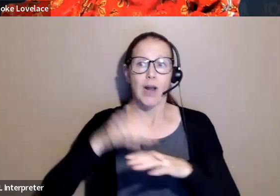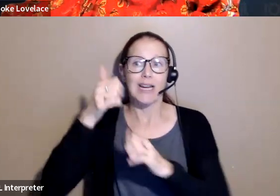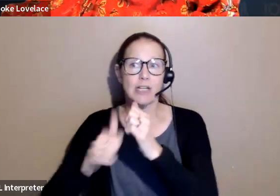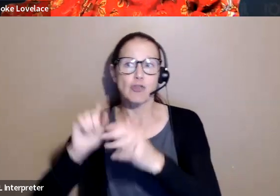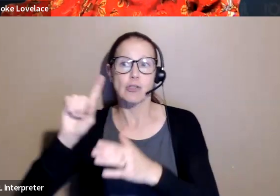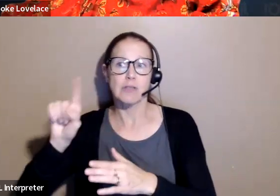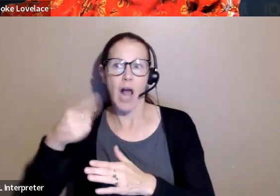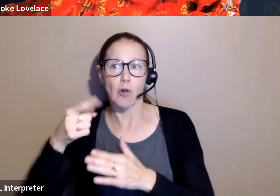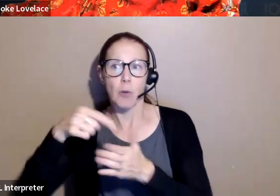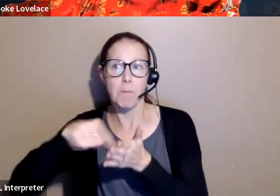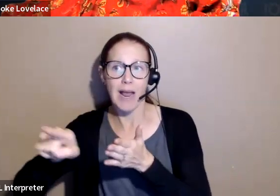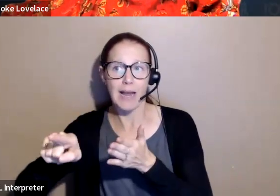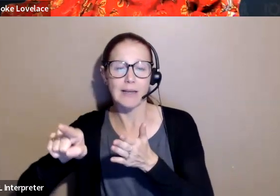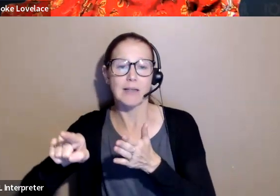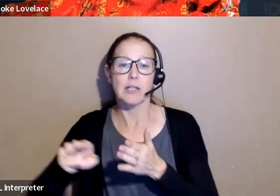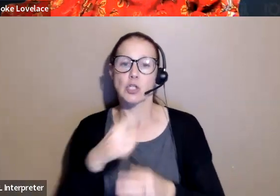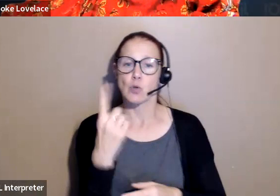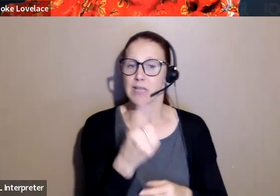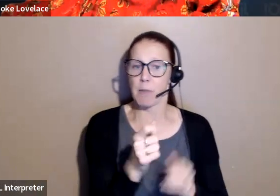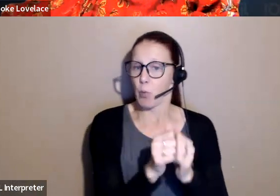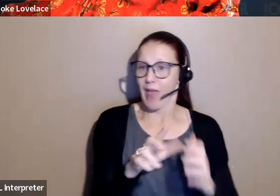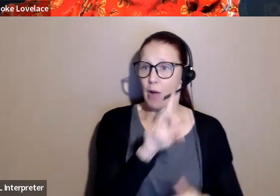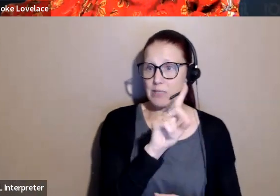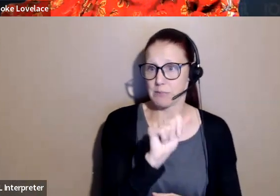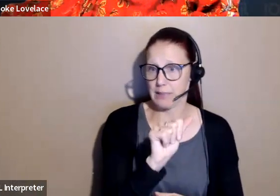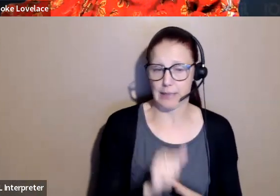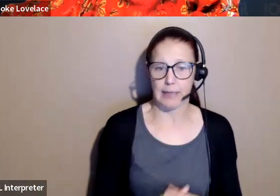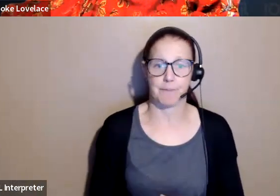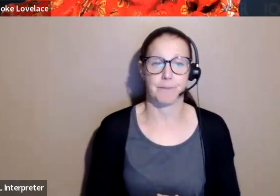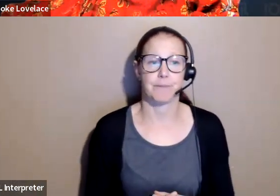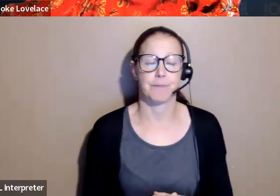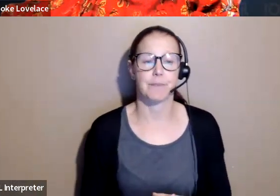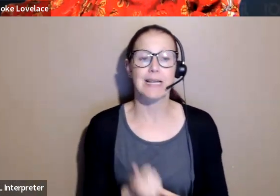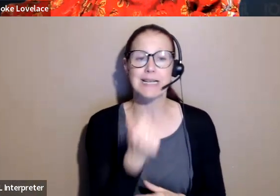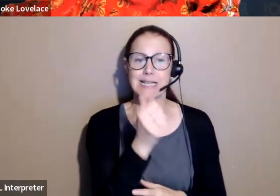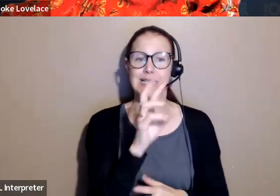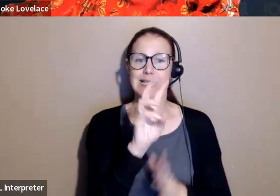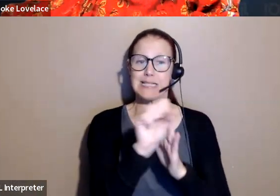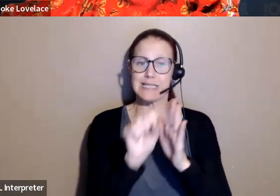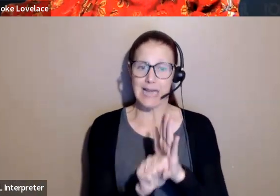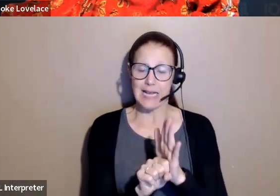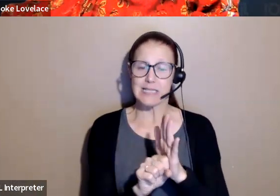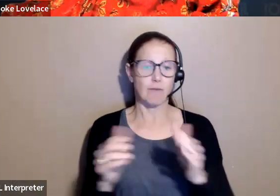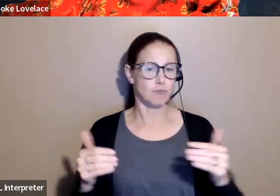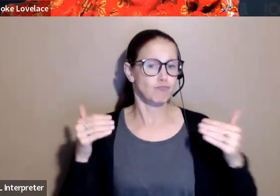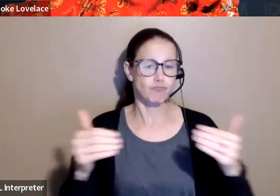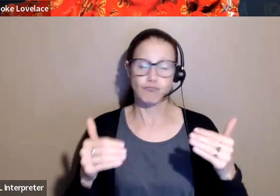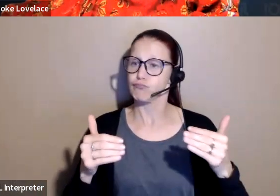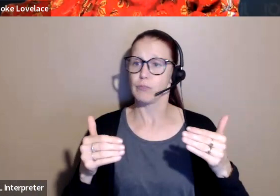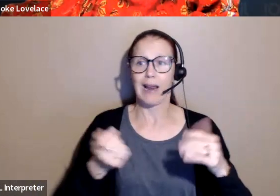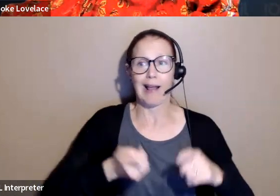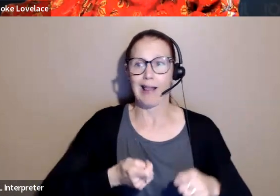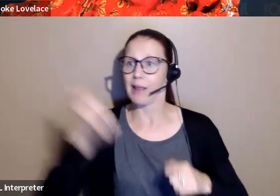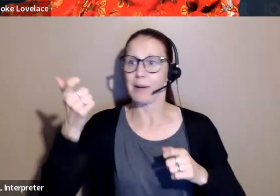paid to somebody without a disability. 16 states have jumped ahead and eliminated